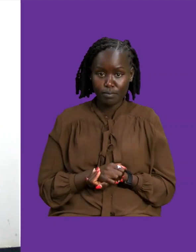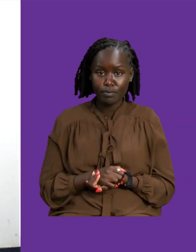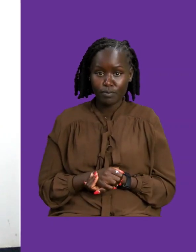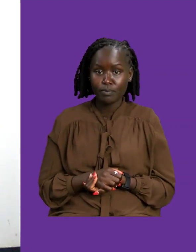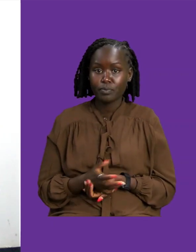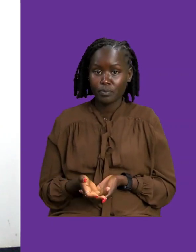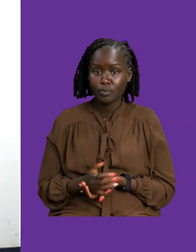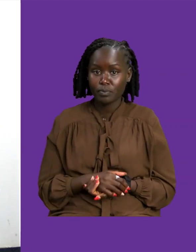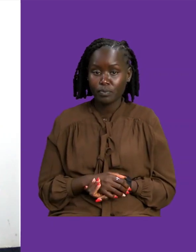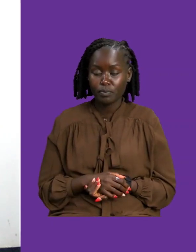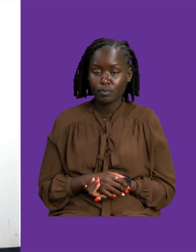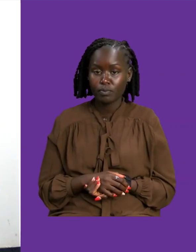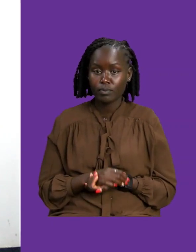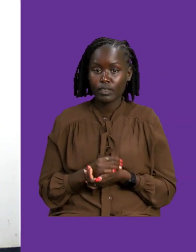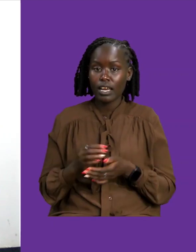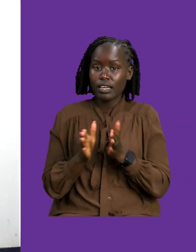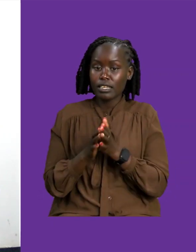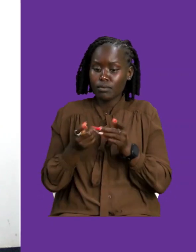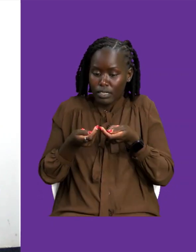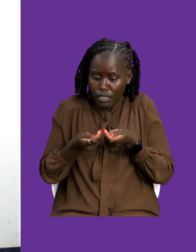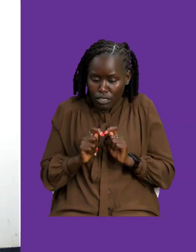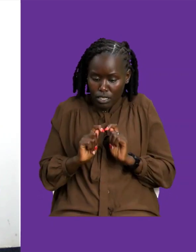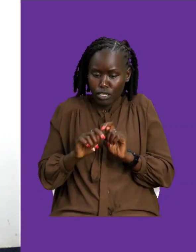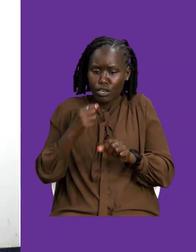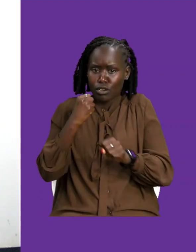And when they tried to do a drug test,